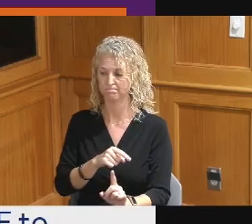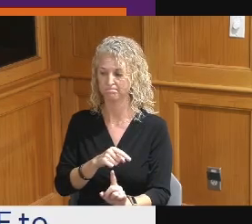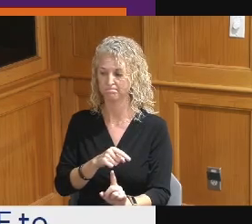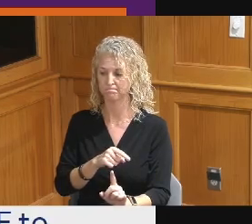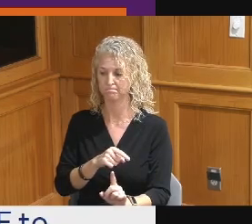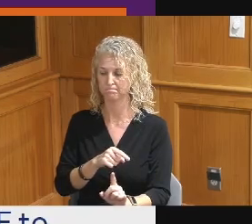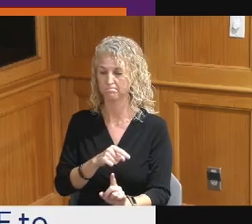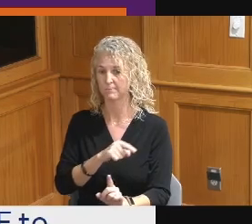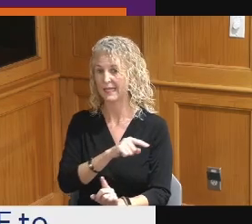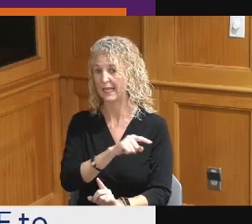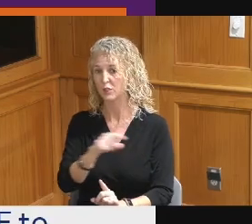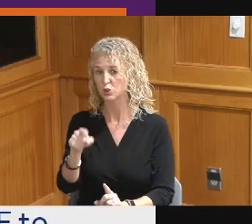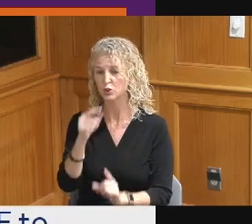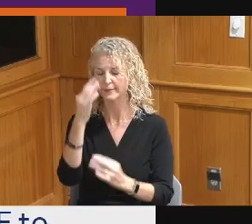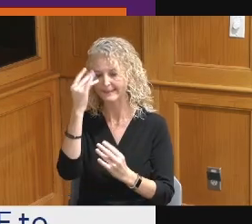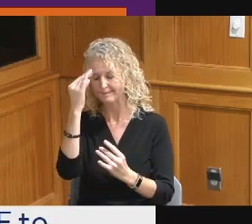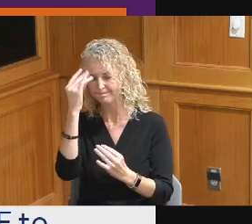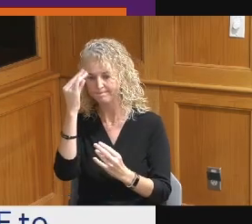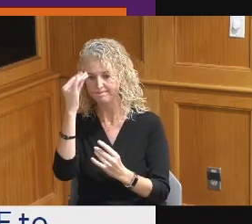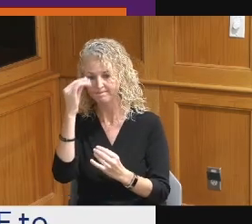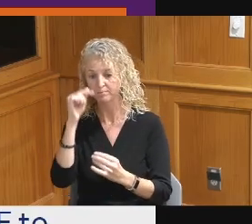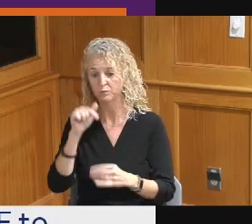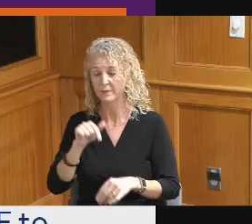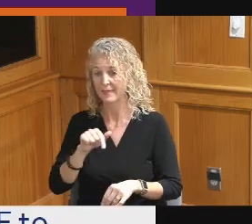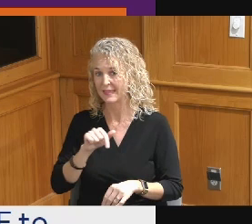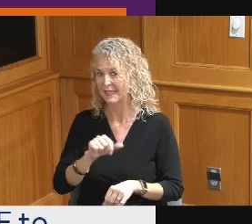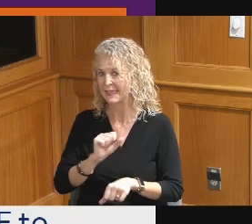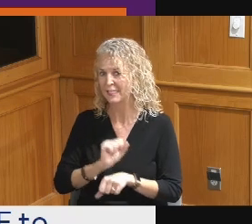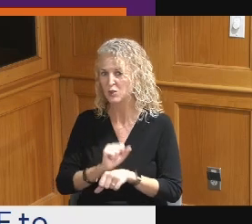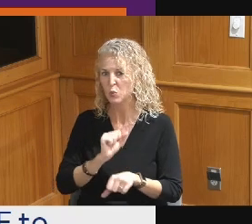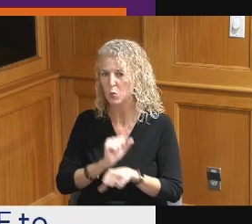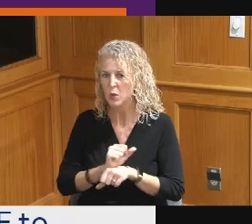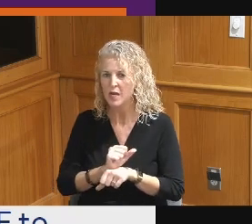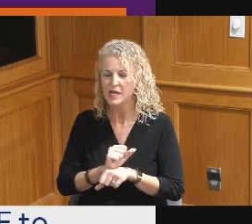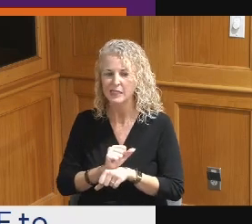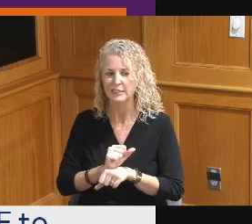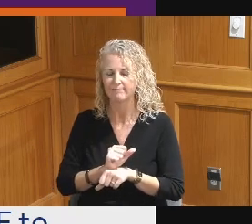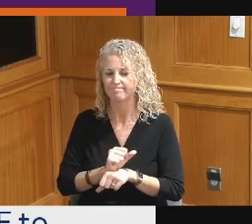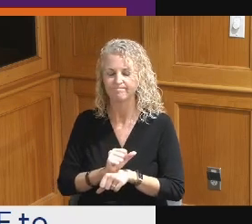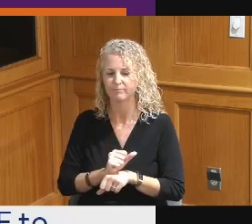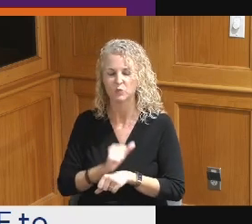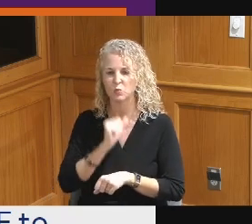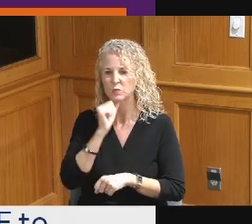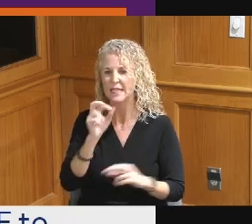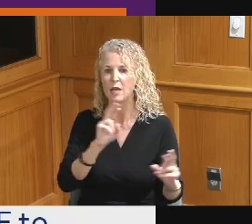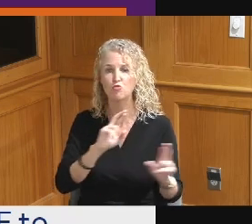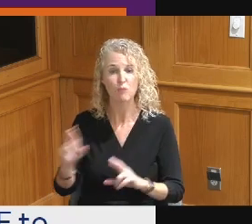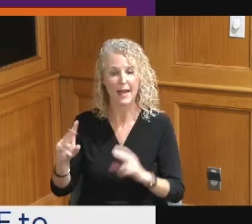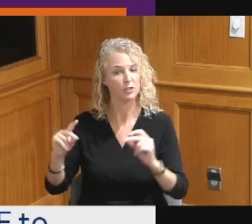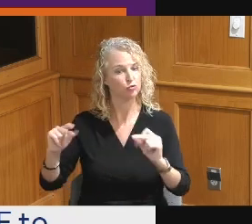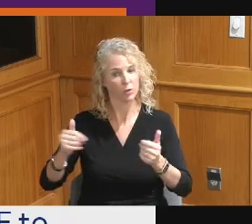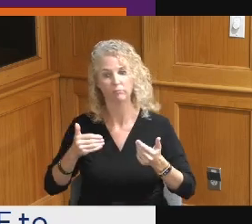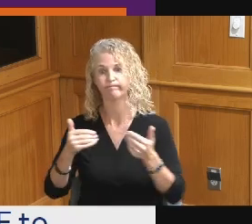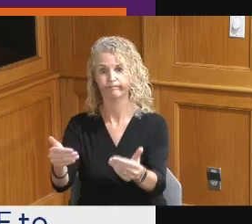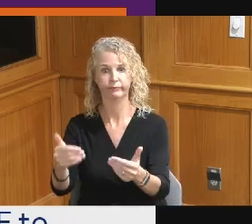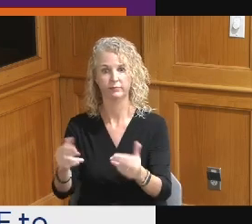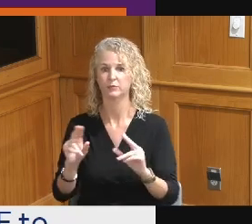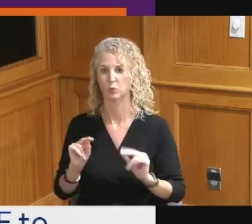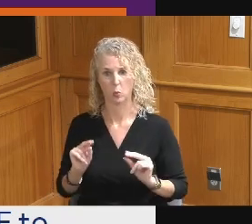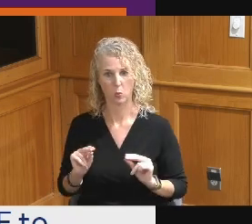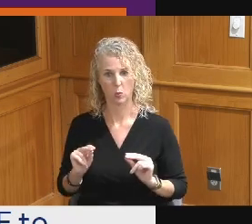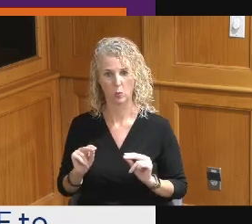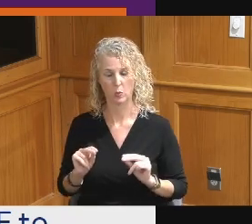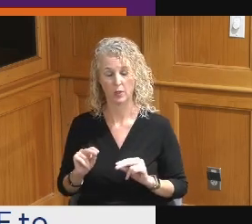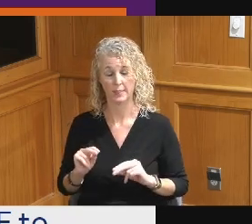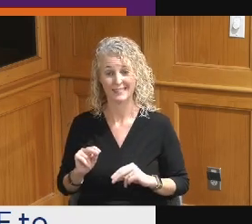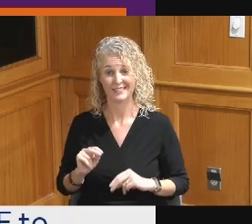as you all contemplated it, this wasn't sort of a ready-made pipeline of projects that were sitting around just waiting to be funded.